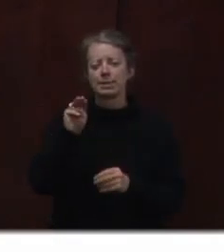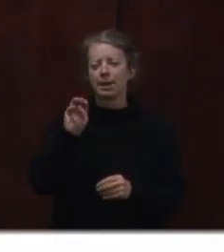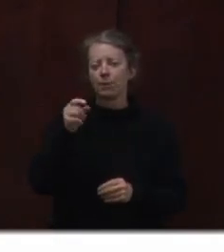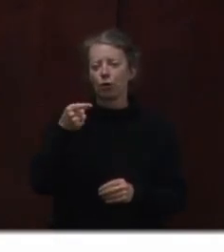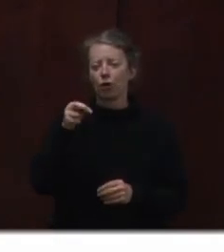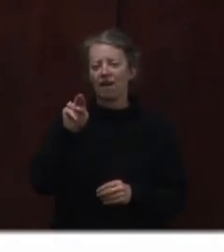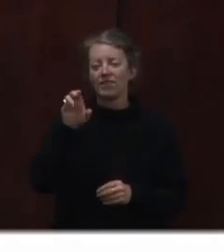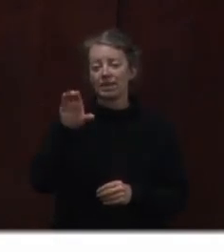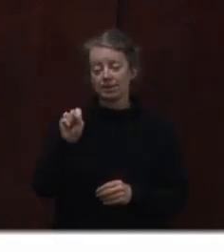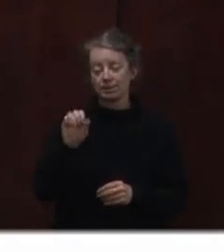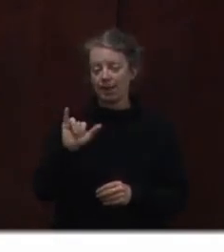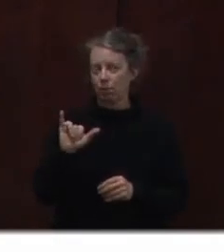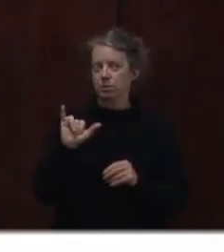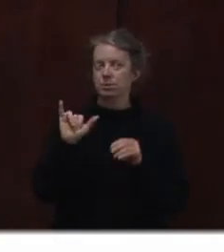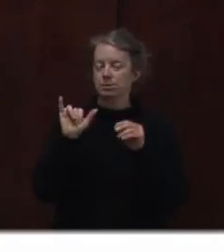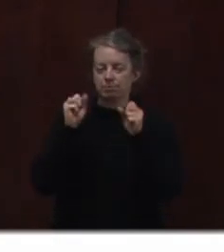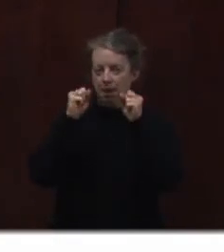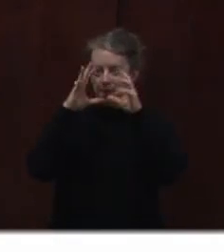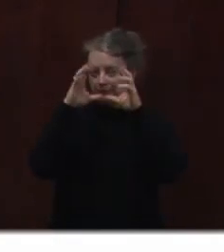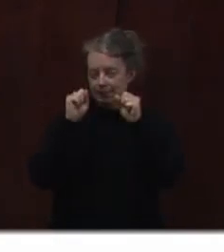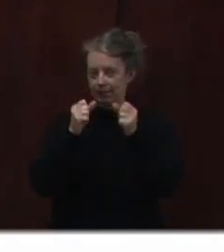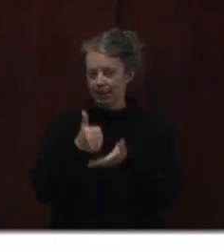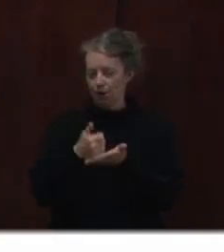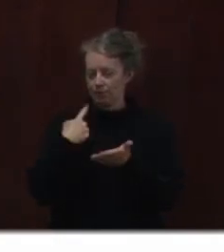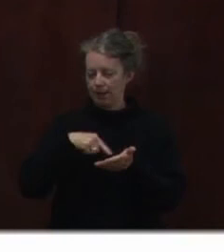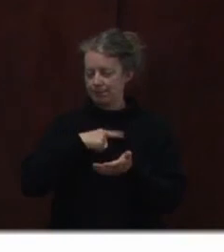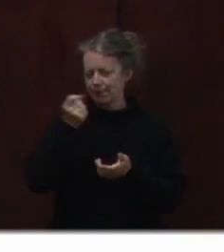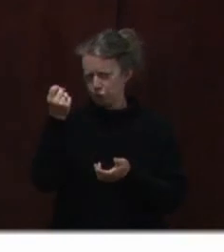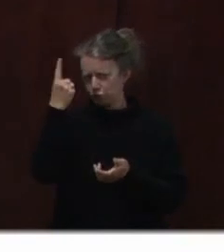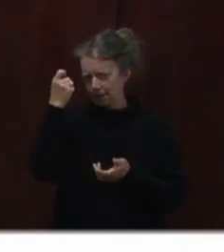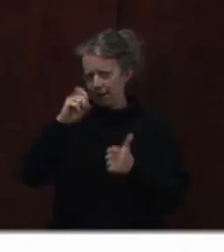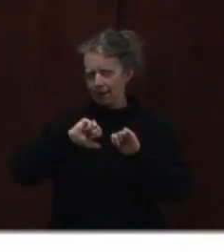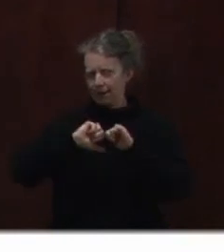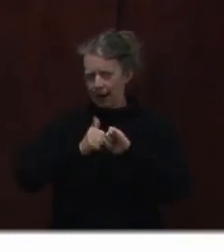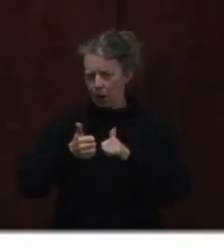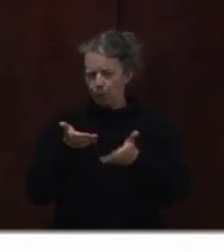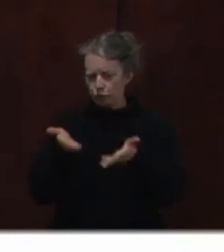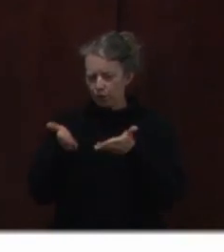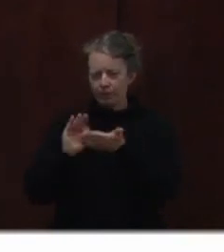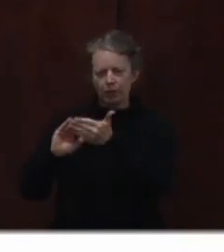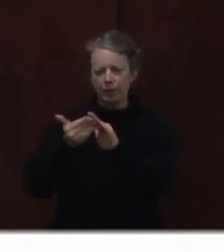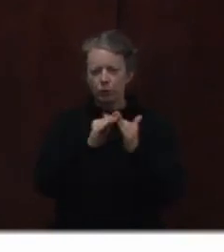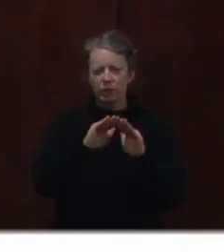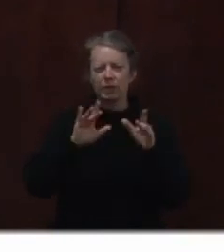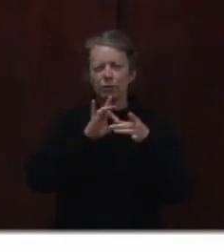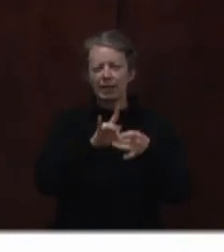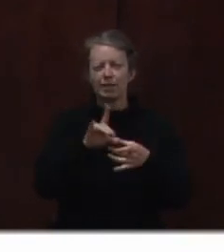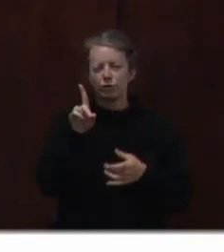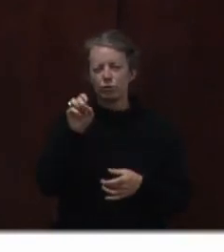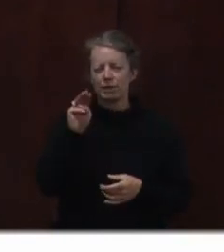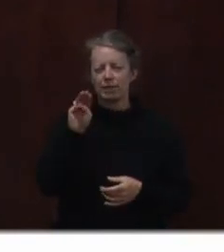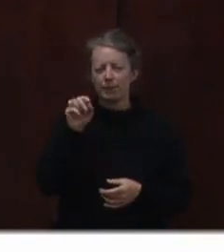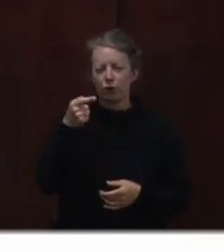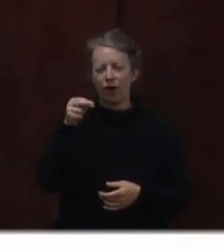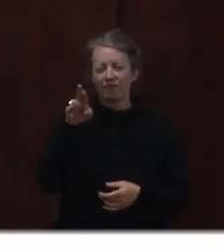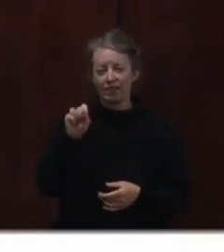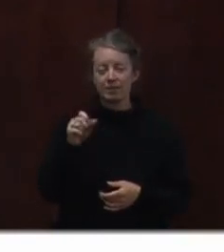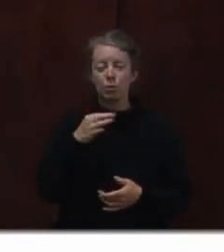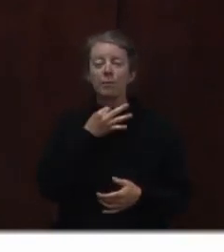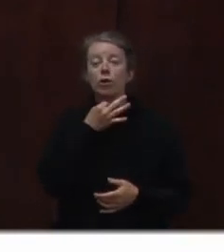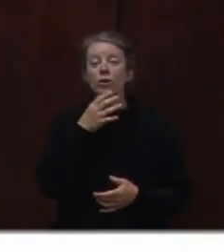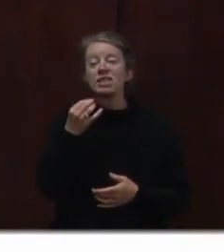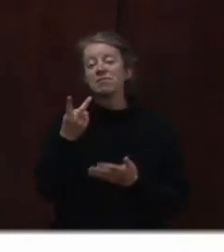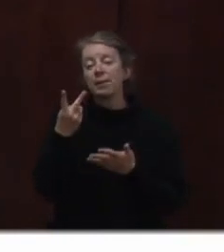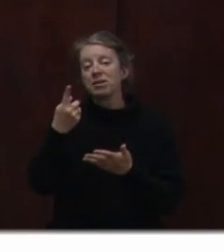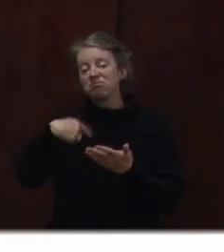helpful to give us a picture of how we're doing on the demographics side of things. I was wondering, in maybe a couple meetings from now, if you could include